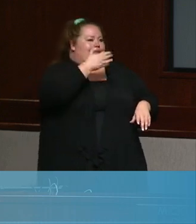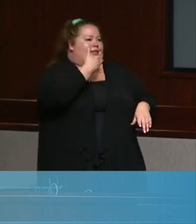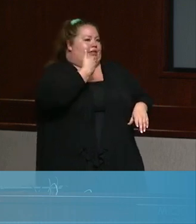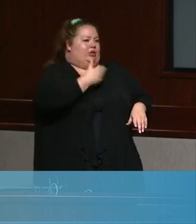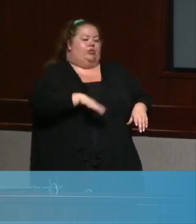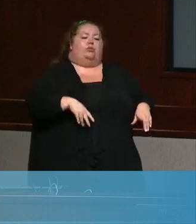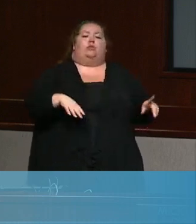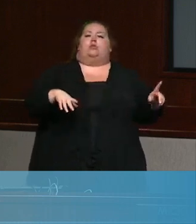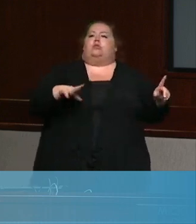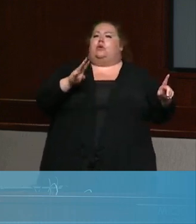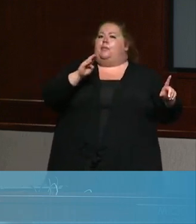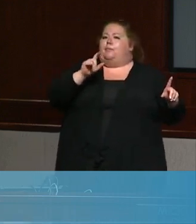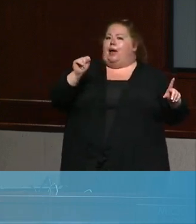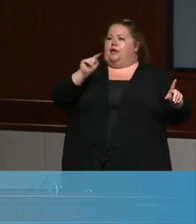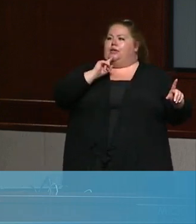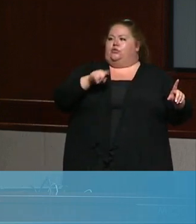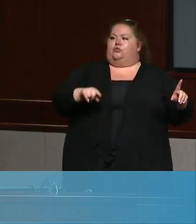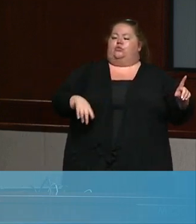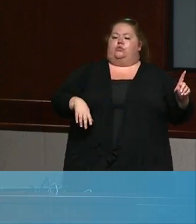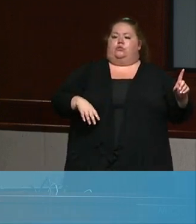Okay, we'll have Matt answer your question.